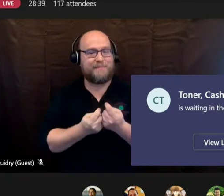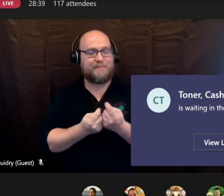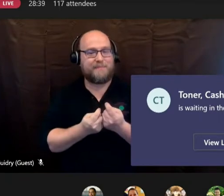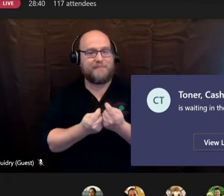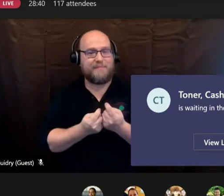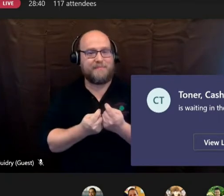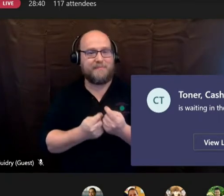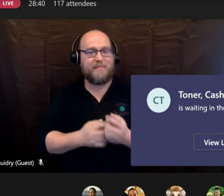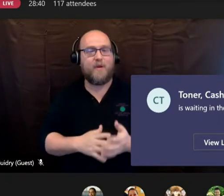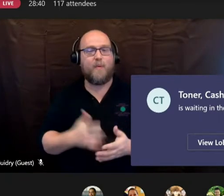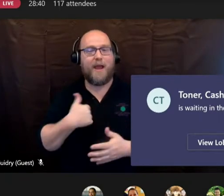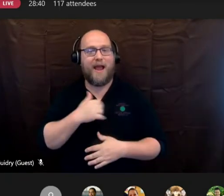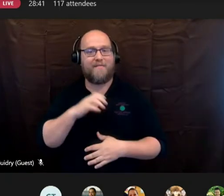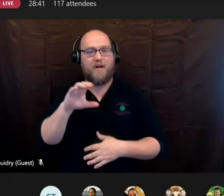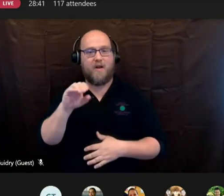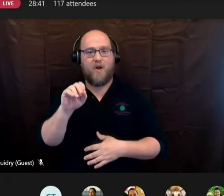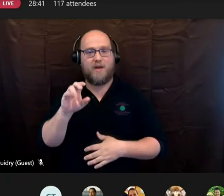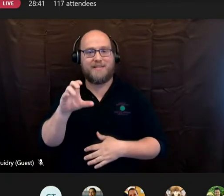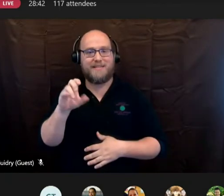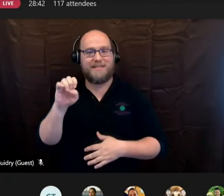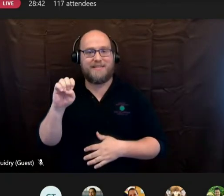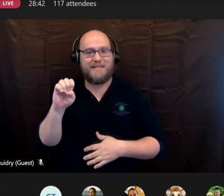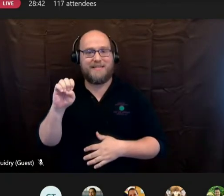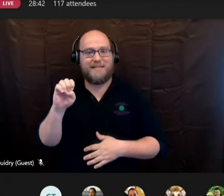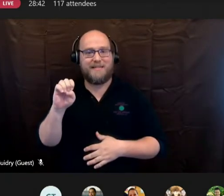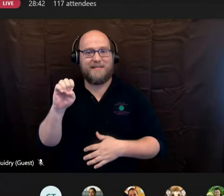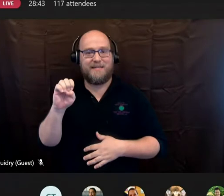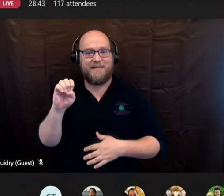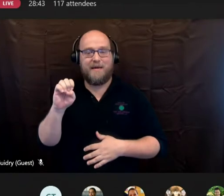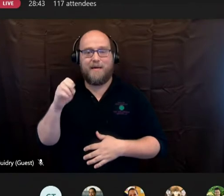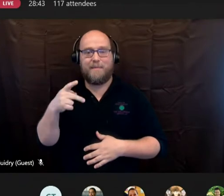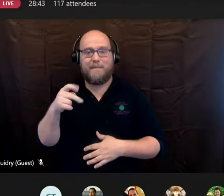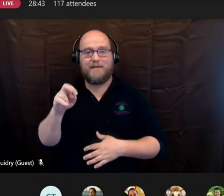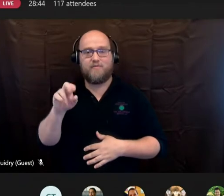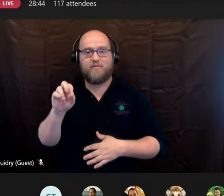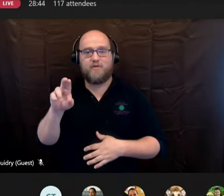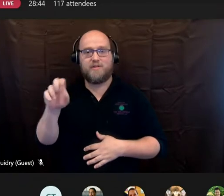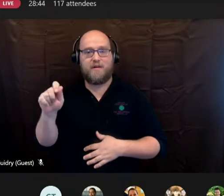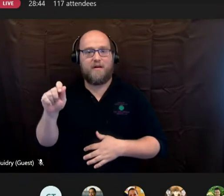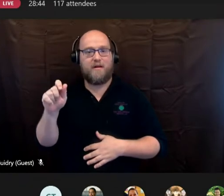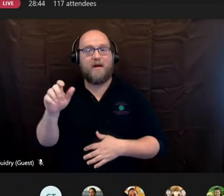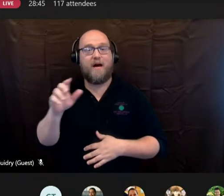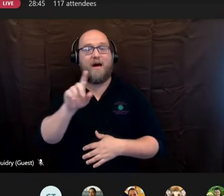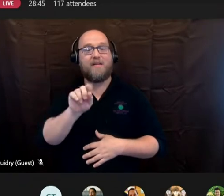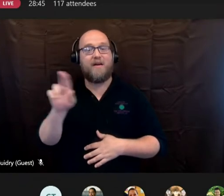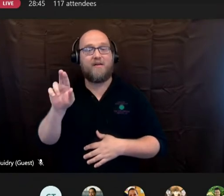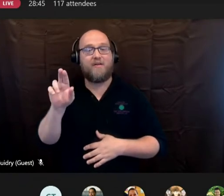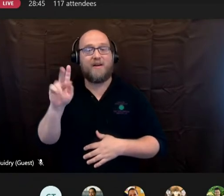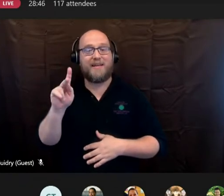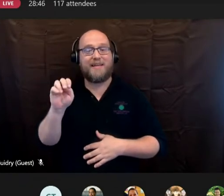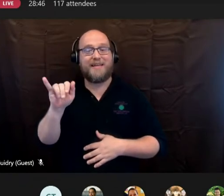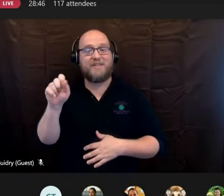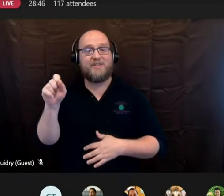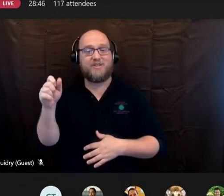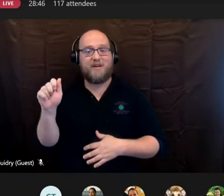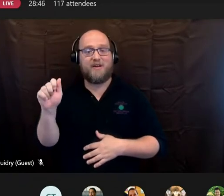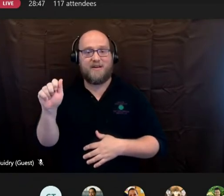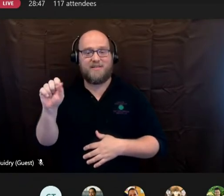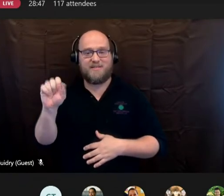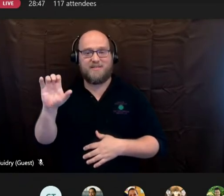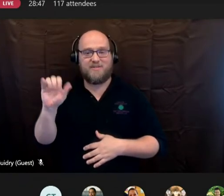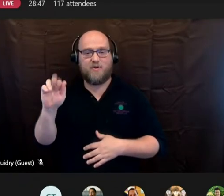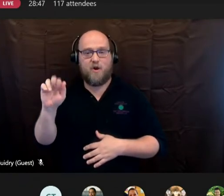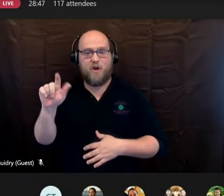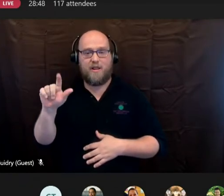Pedrosa, Chief of Student Support Services, Dr. Keisha Scarlett, Chief Academic Officer,